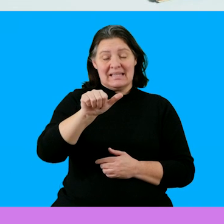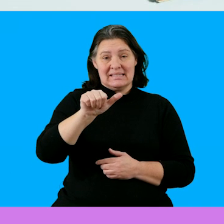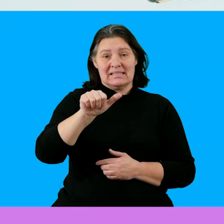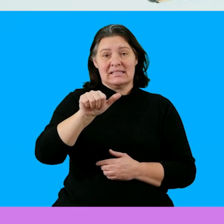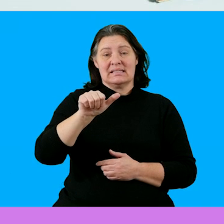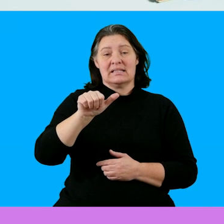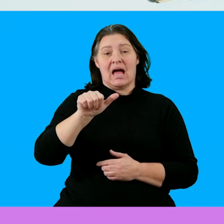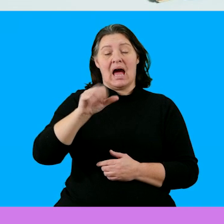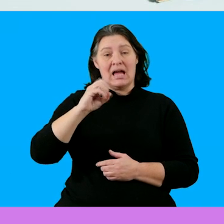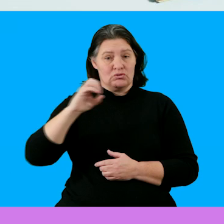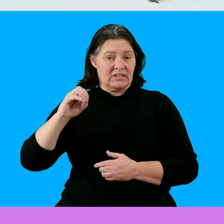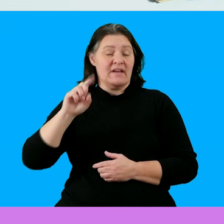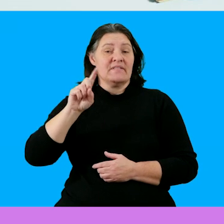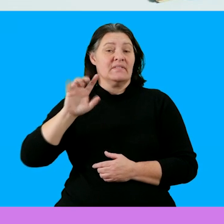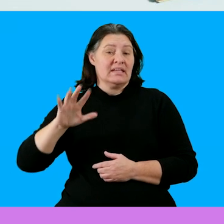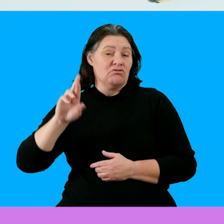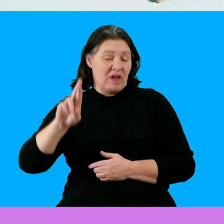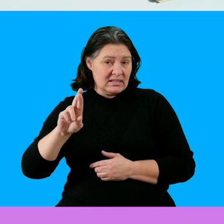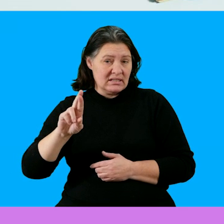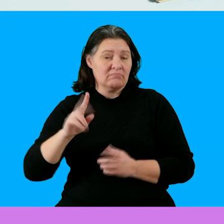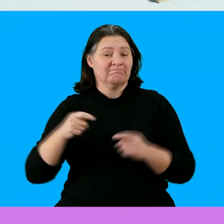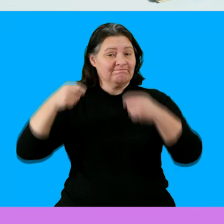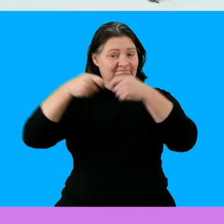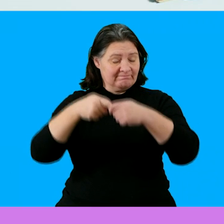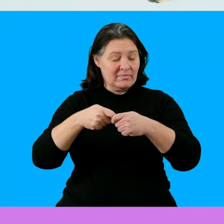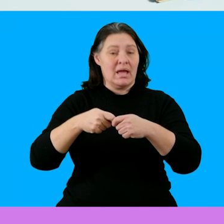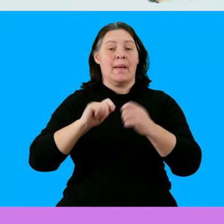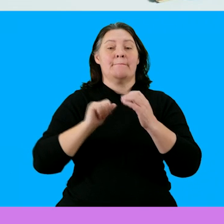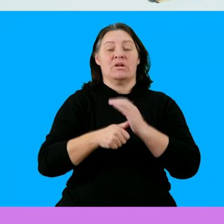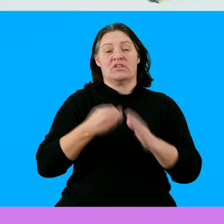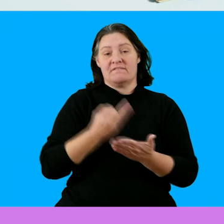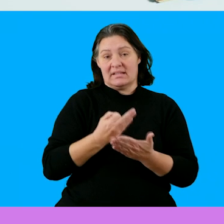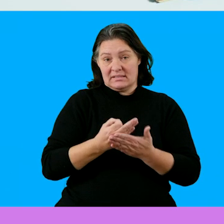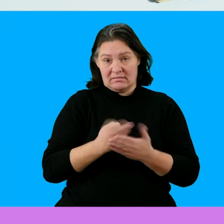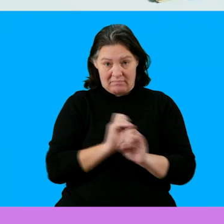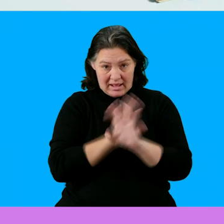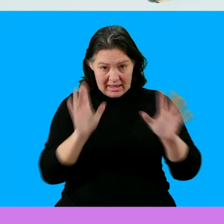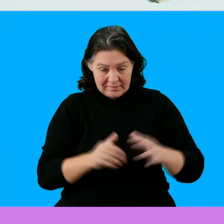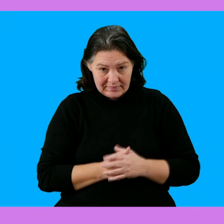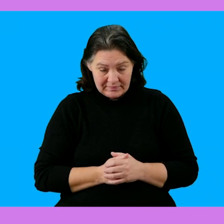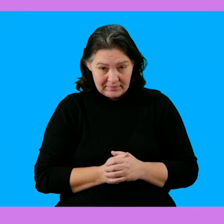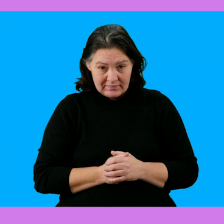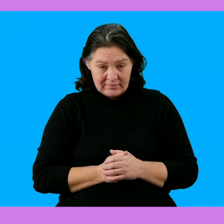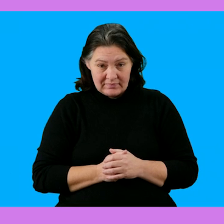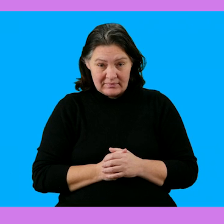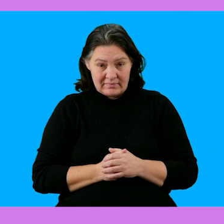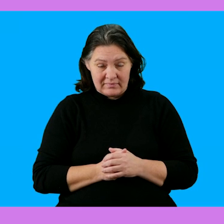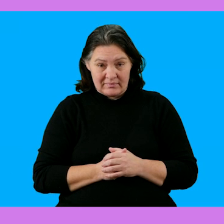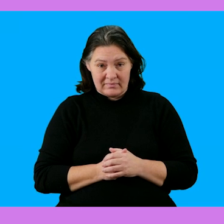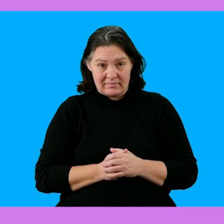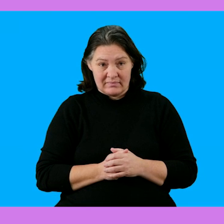24,615 Rand annually towards the pension fund. All right, guys, I hope that's clear. Let's look at another